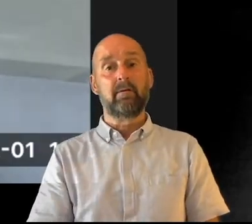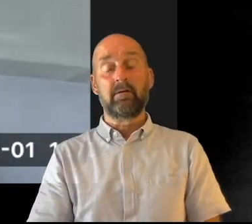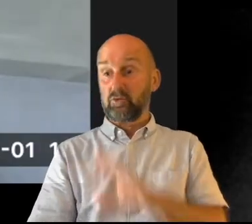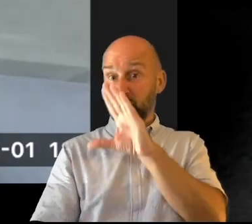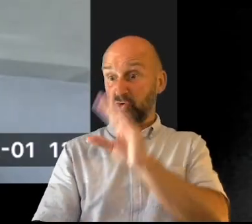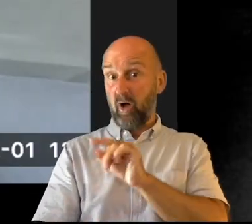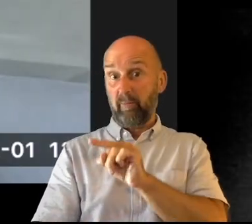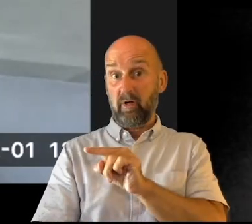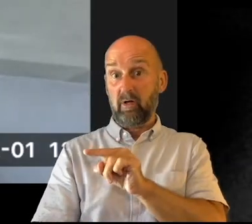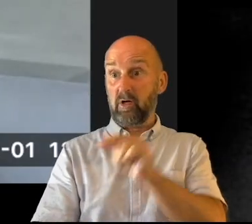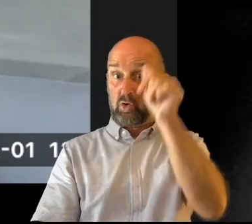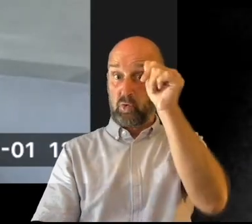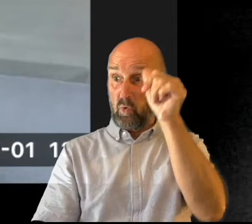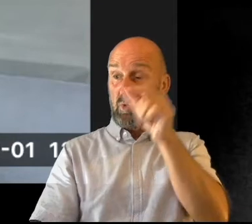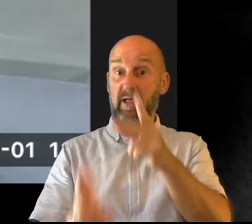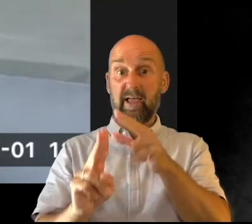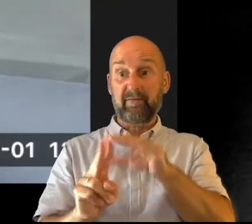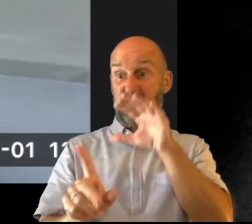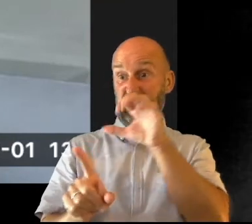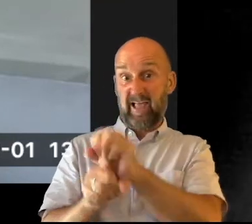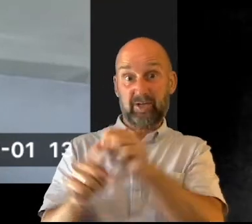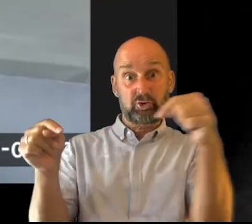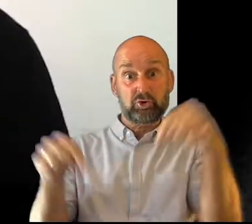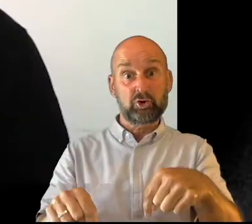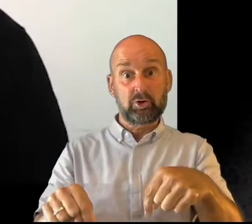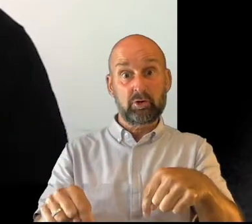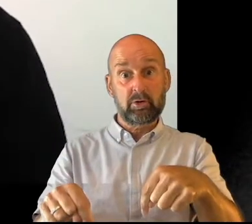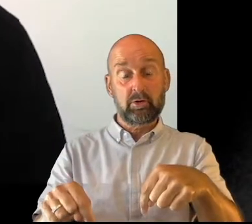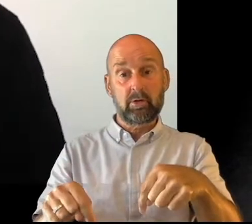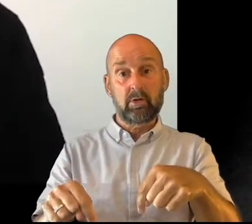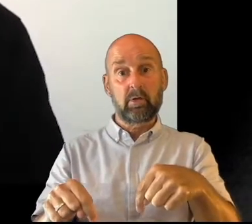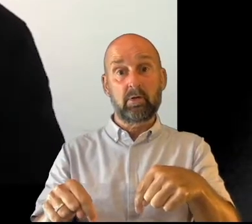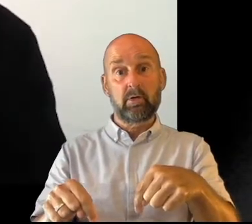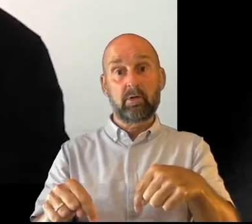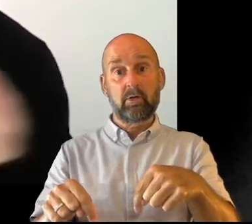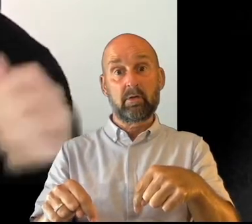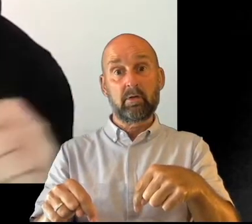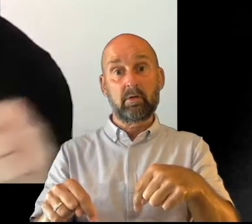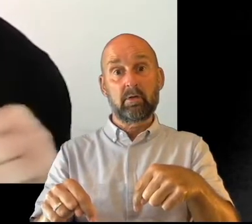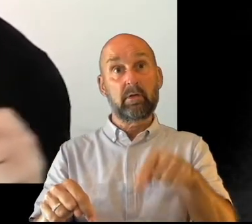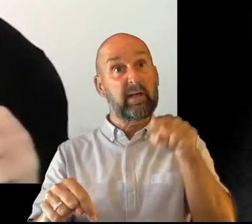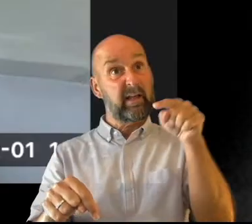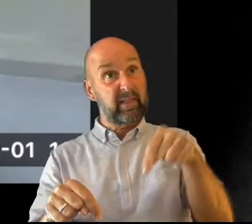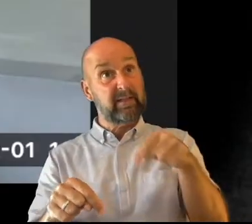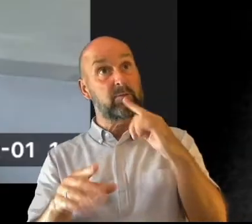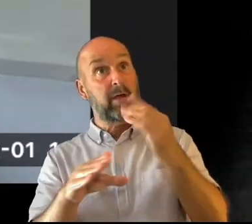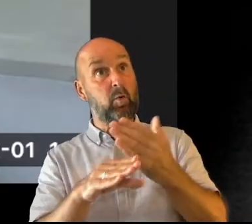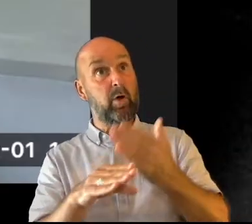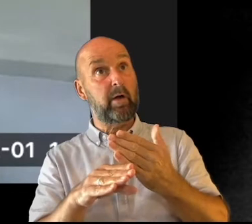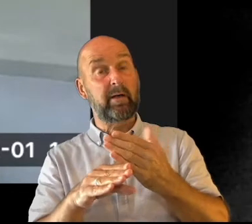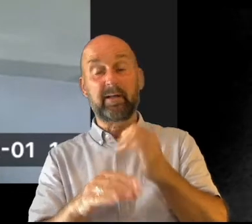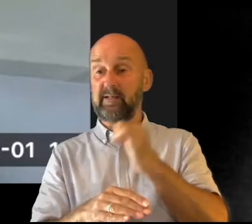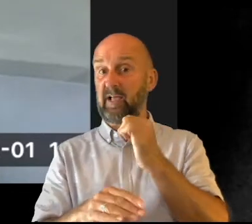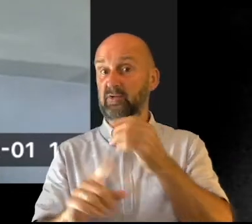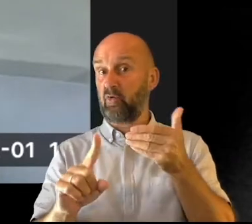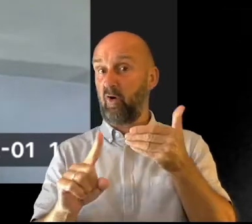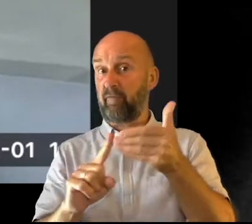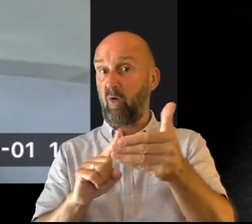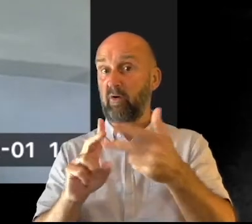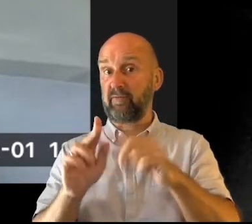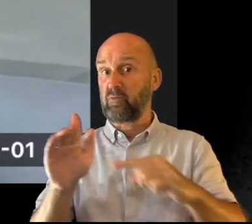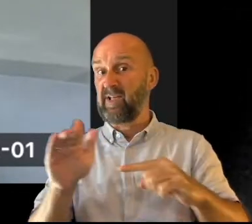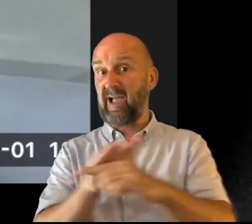Stop. Do you know what they'll do if they catch you here? Kwame, this is where you work. Yeah, not for long, if you